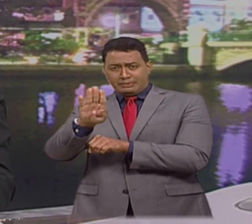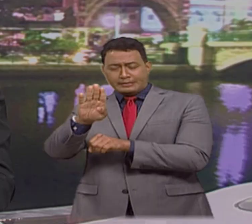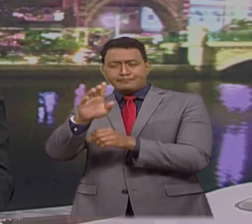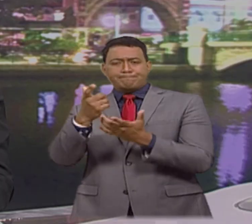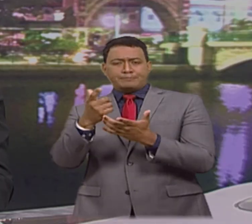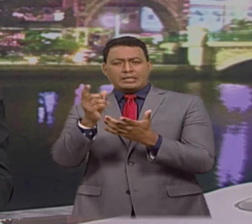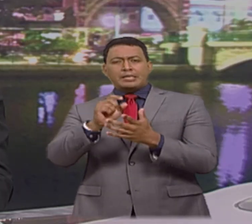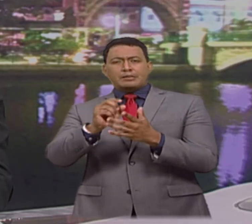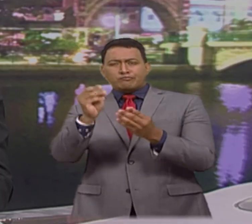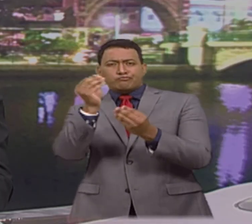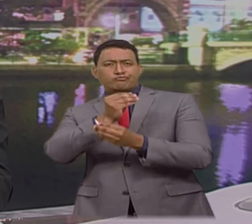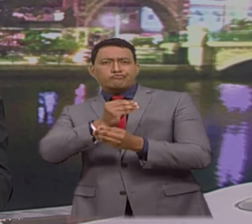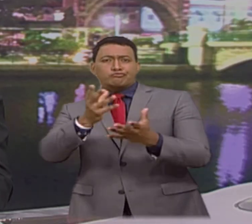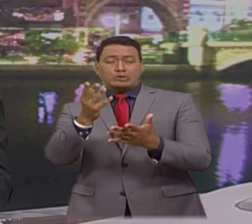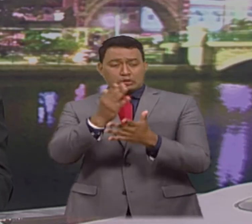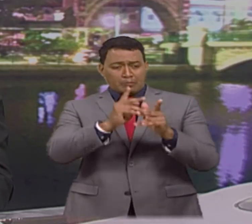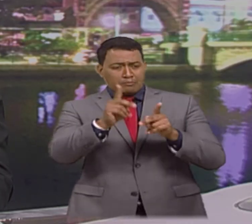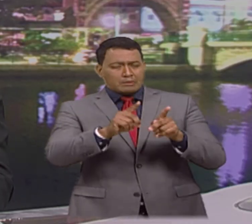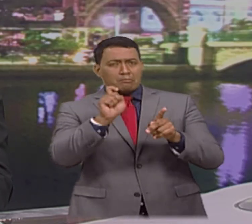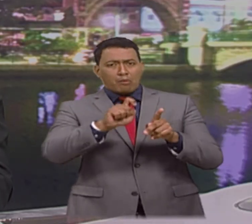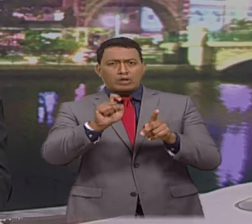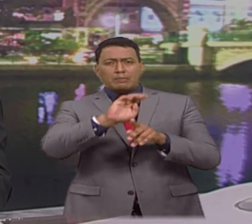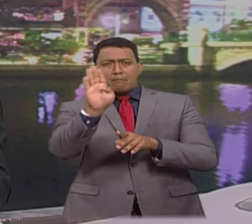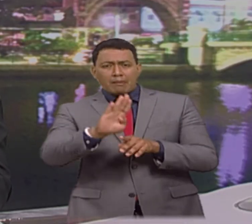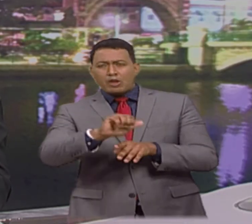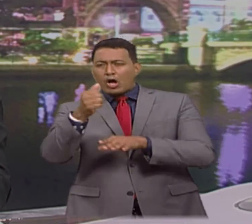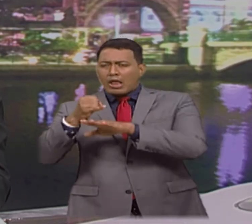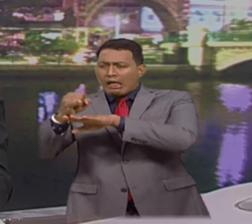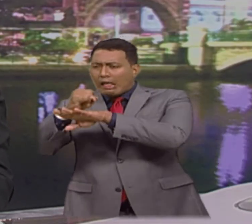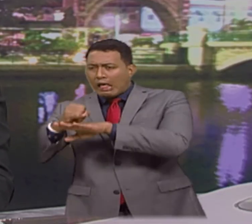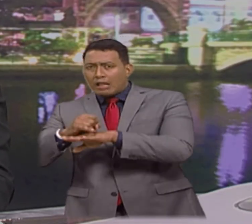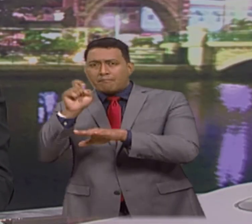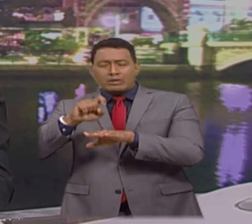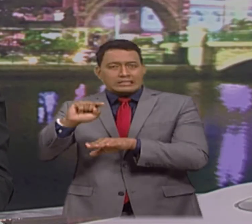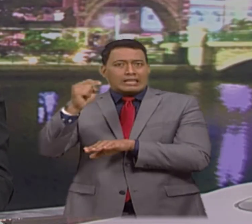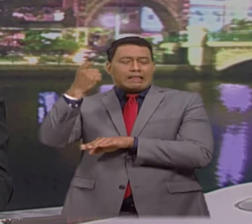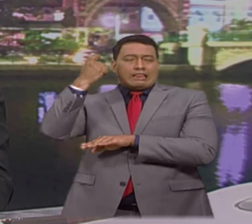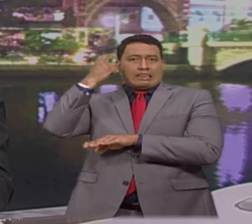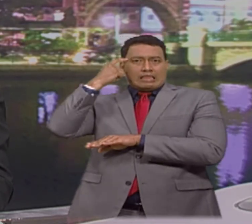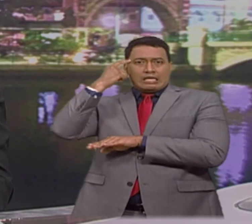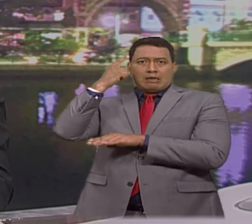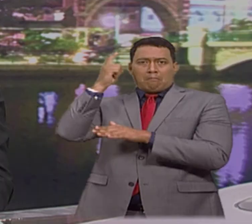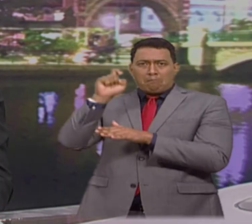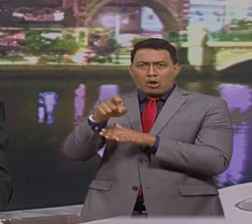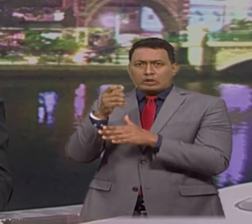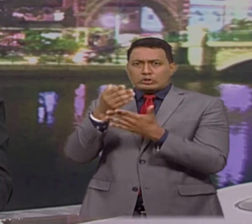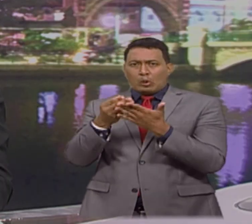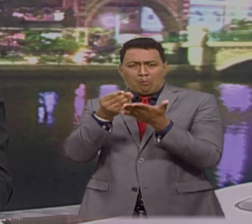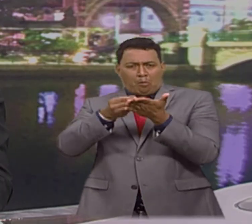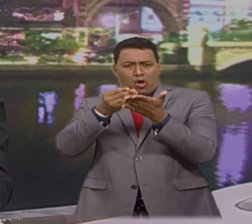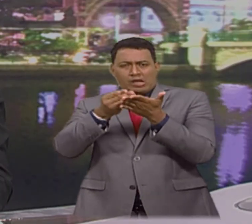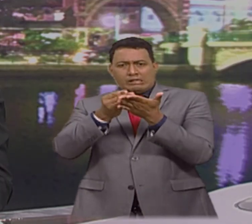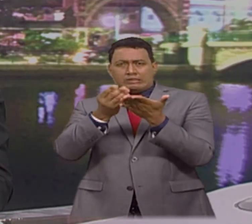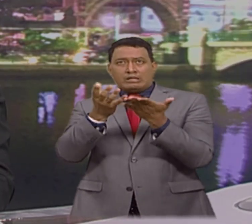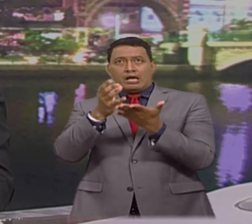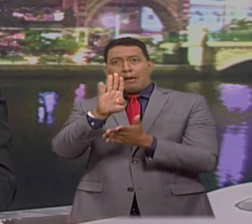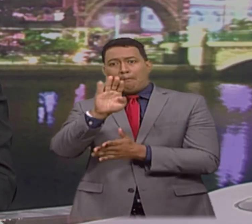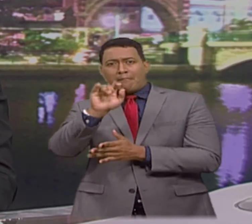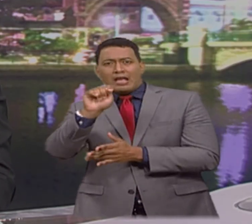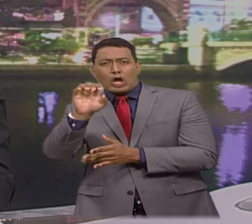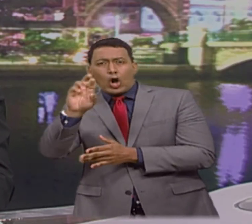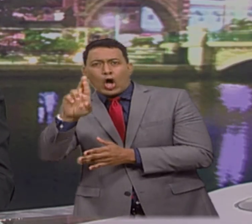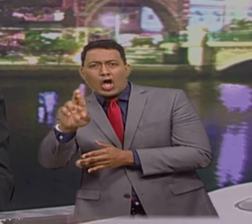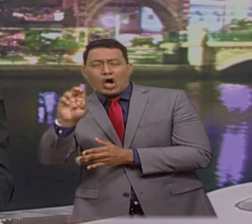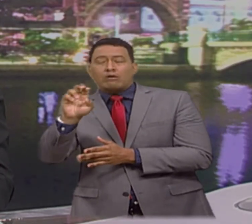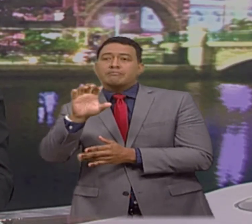from some quarters to Barbados and other countries in the region to consider using some form of cryptocurrency in their economies.